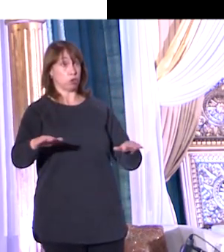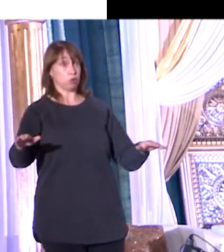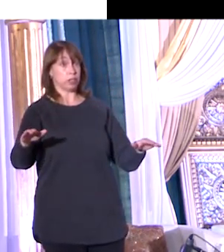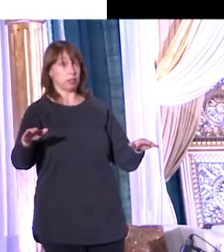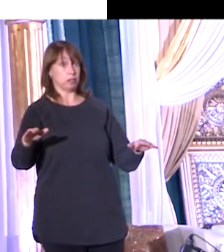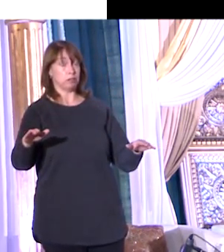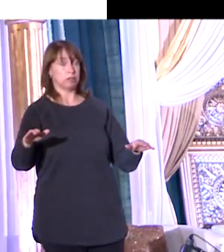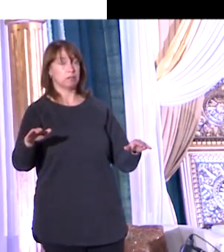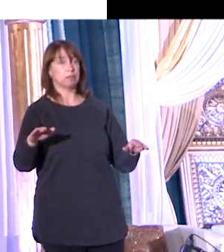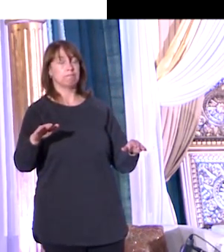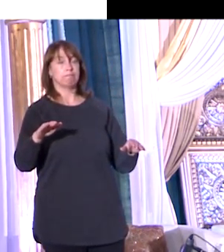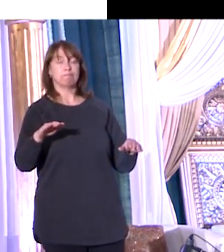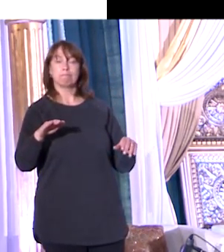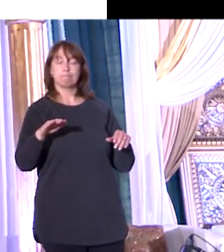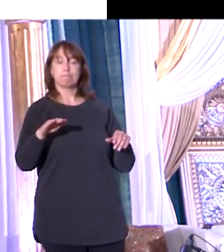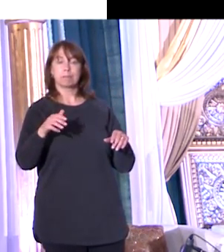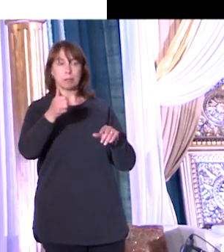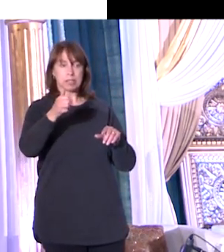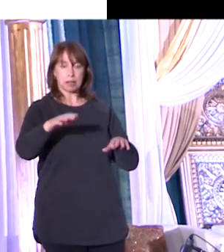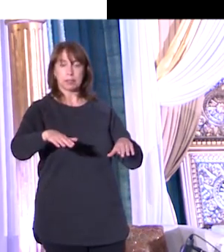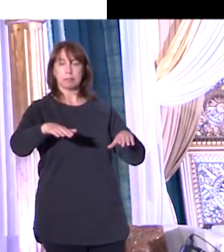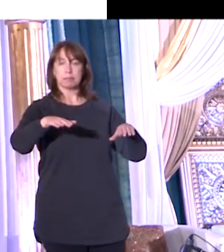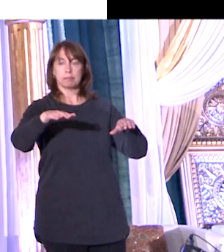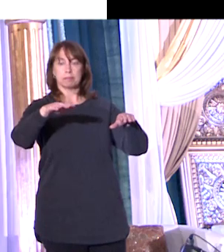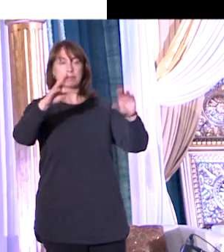more discrimination, less discrimination?